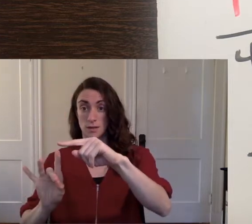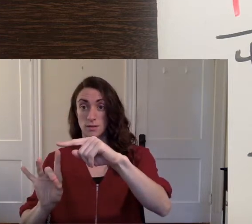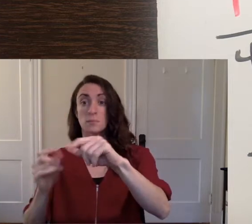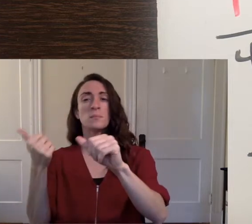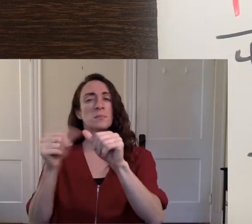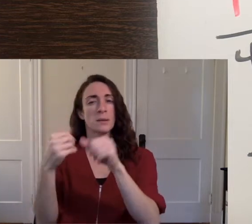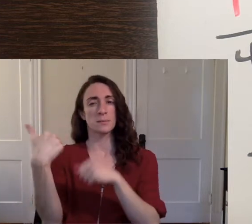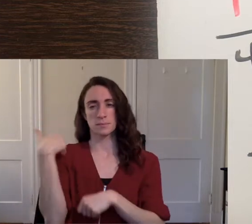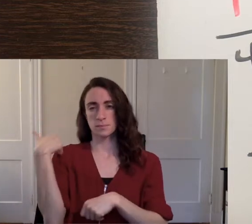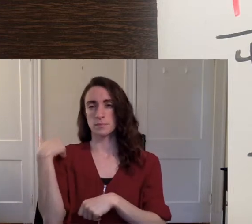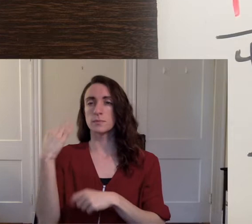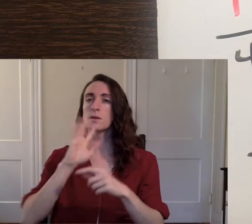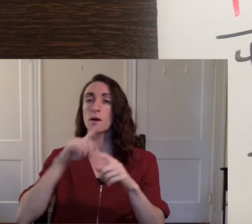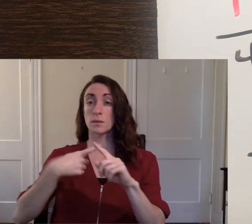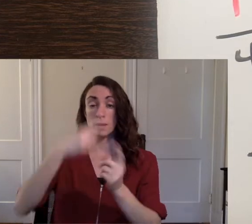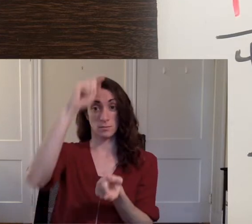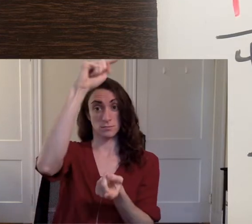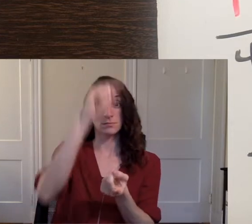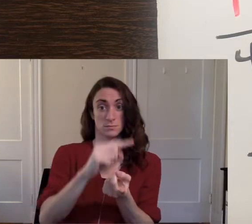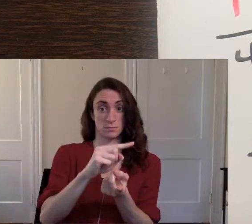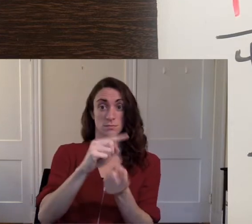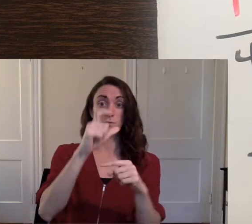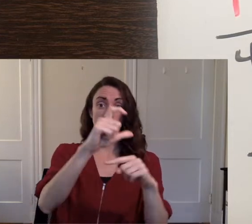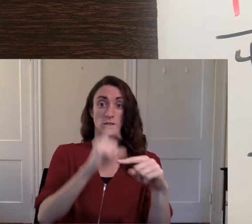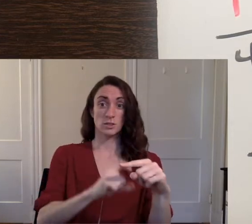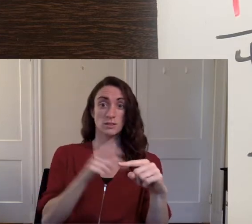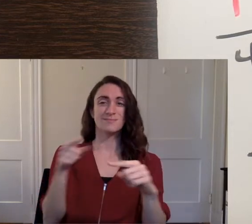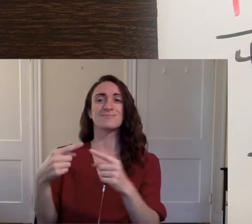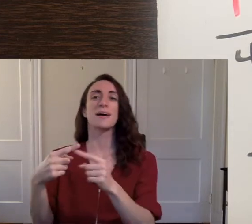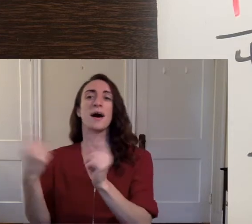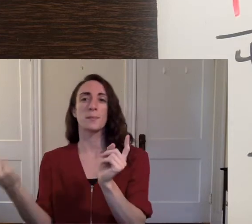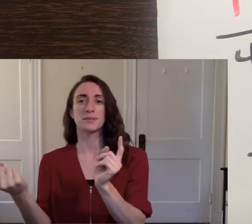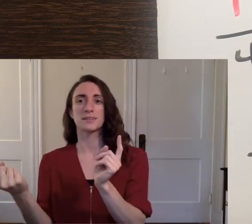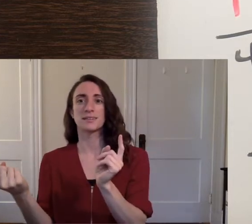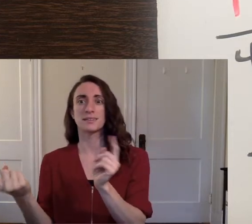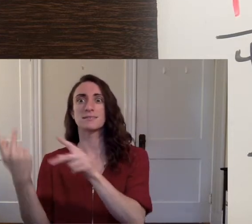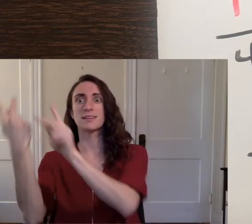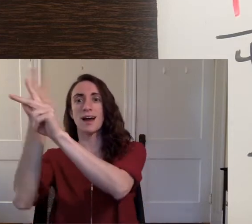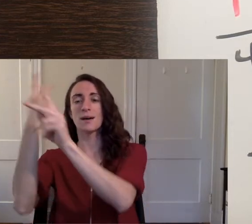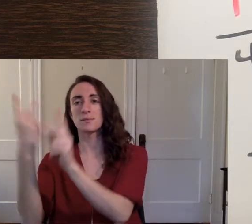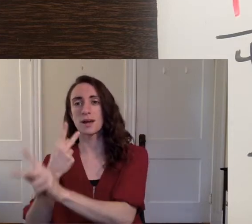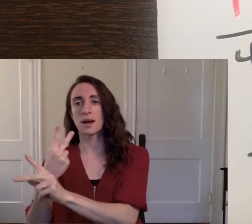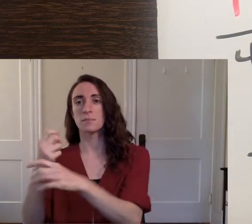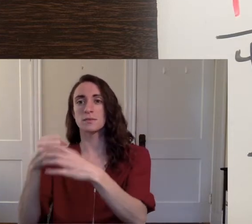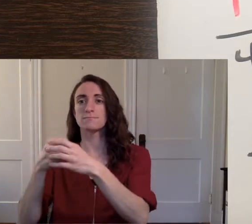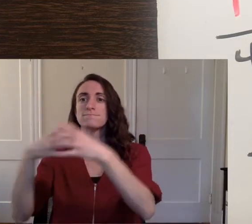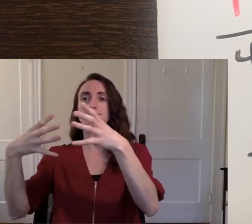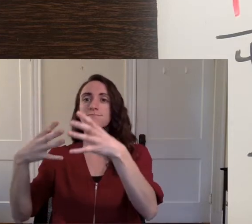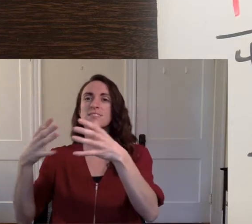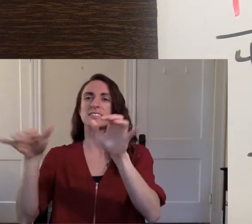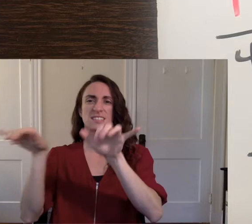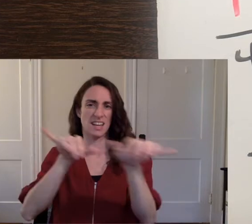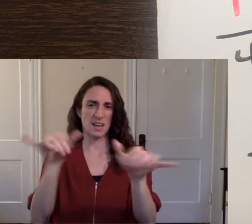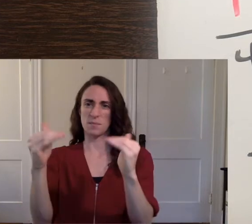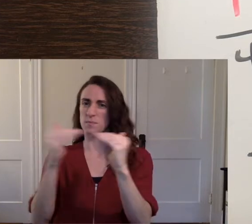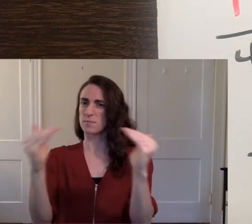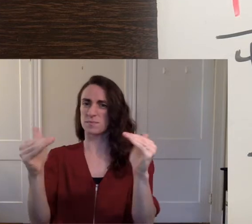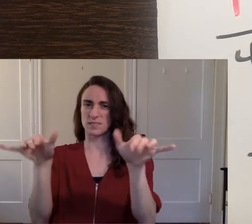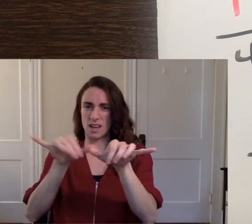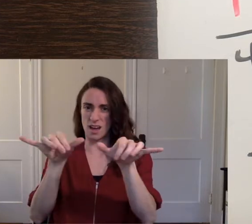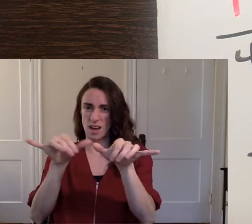and denominator by 2 to get 2/8. You might remember we talked about reducing fractions in a previous video. This is kind of like the